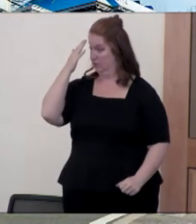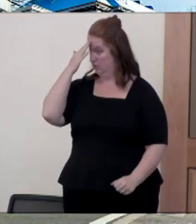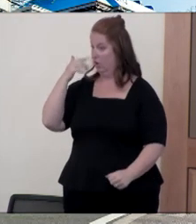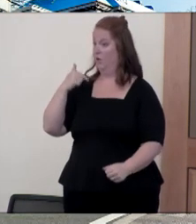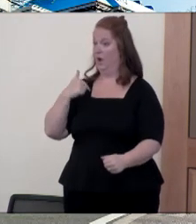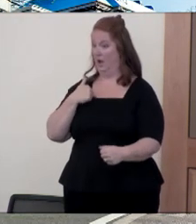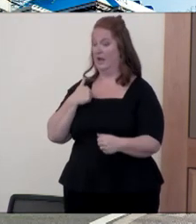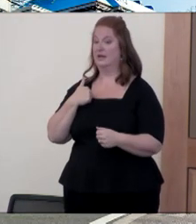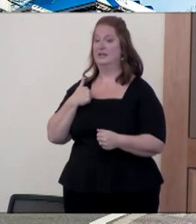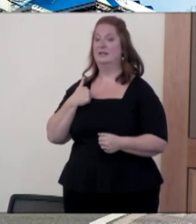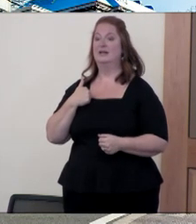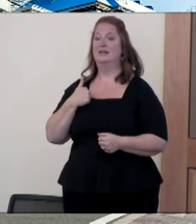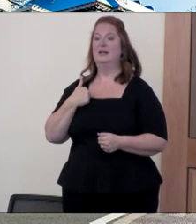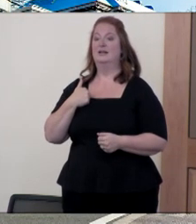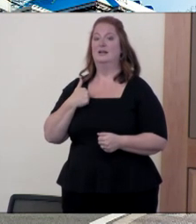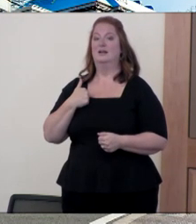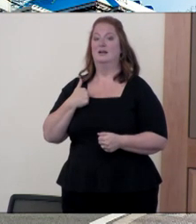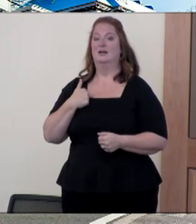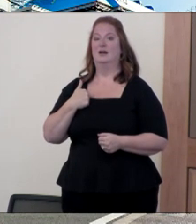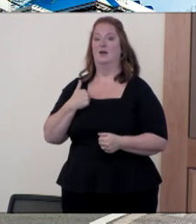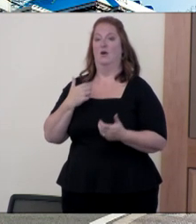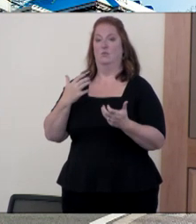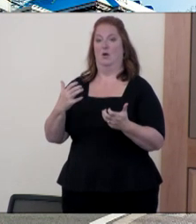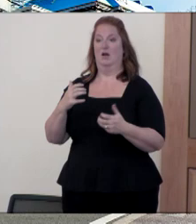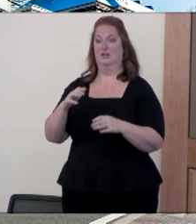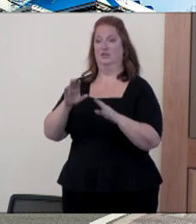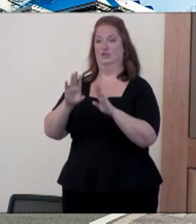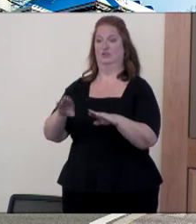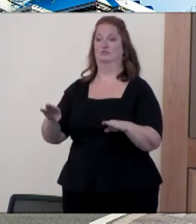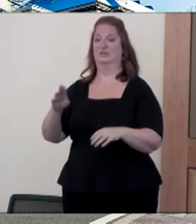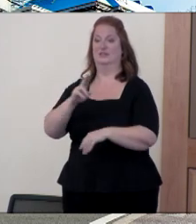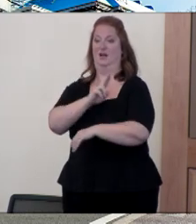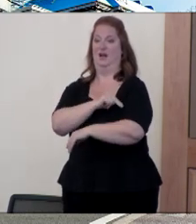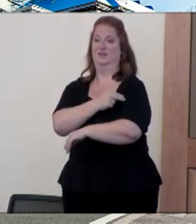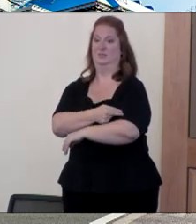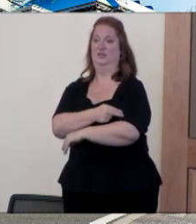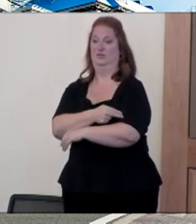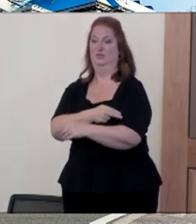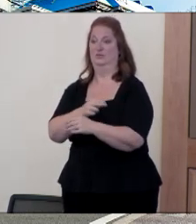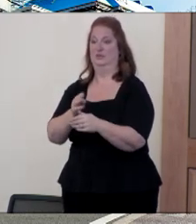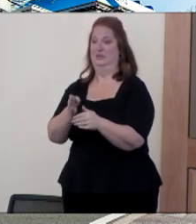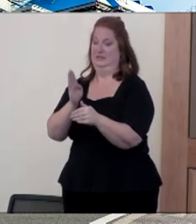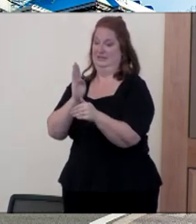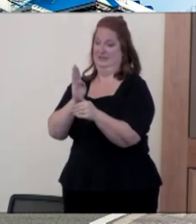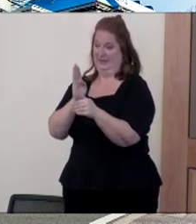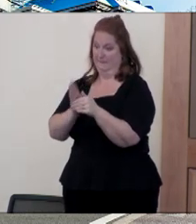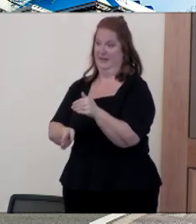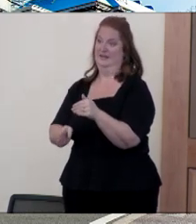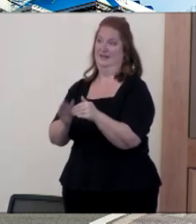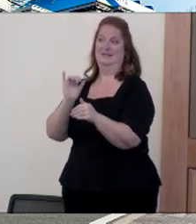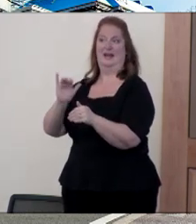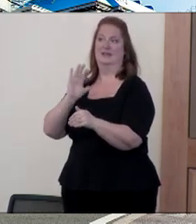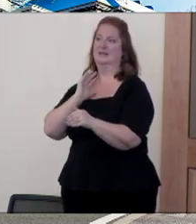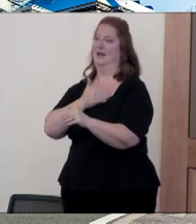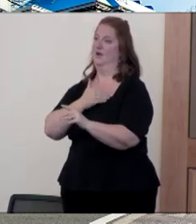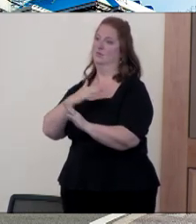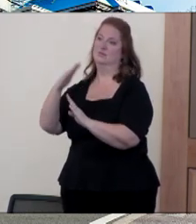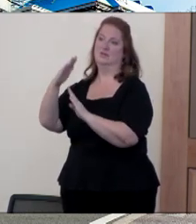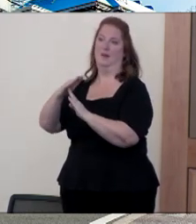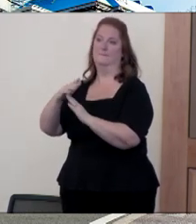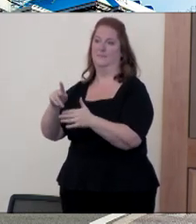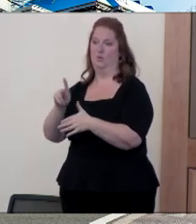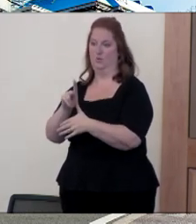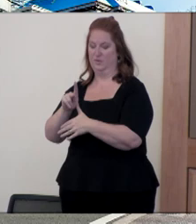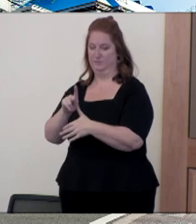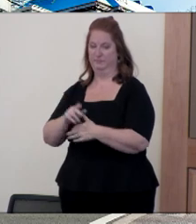the completion of our children's pavilion, our children's hospital at VCU, as a top priority. Well